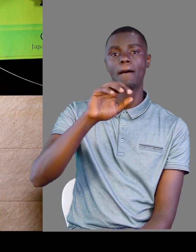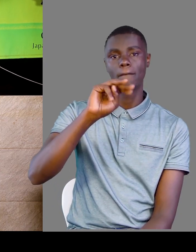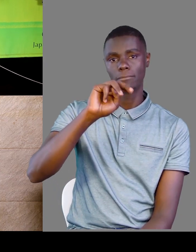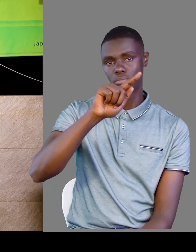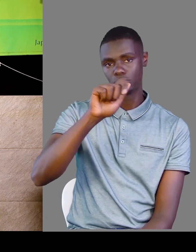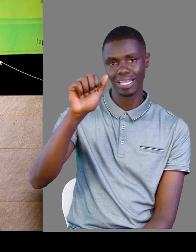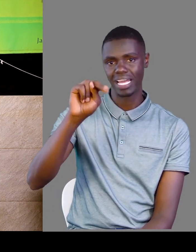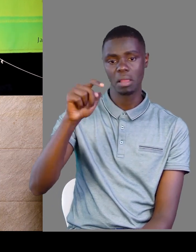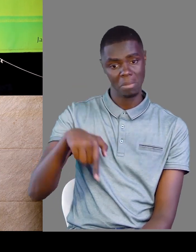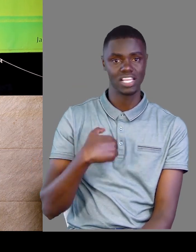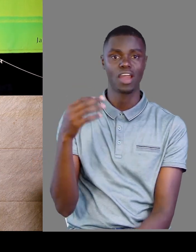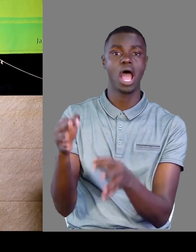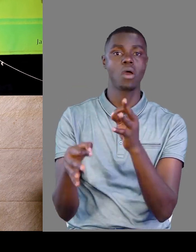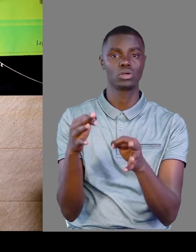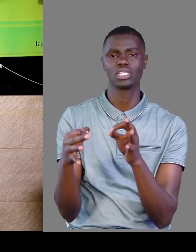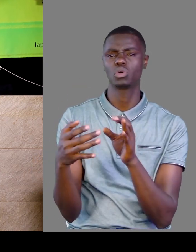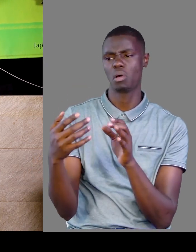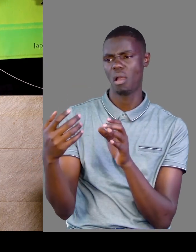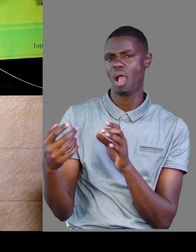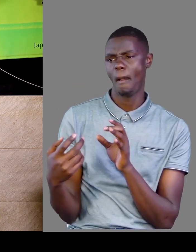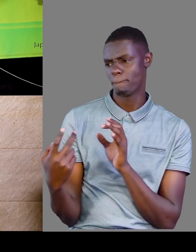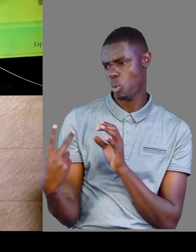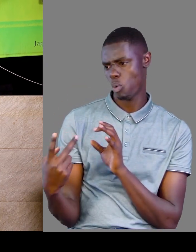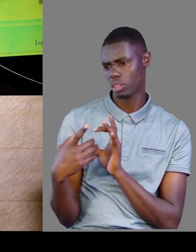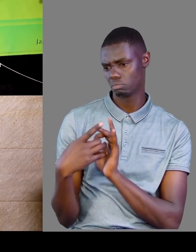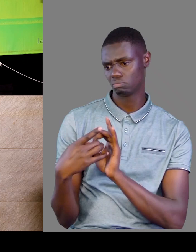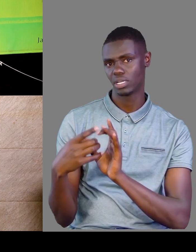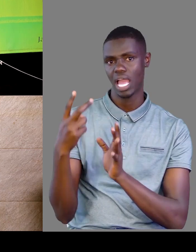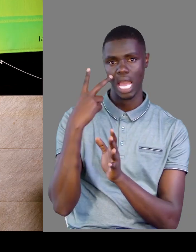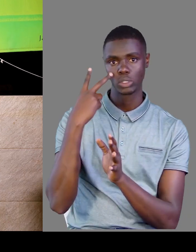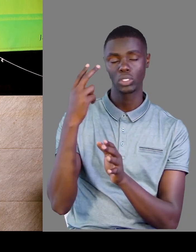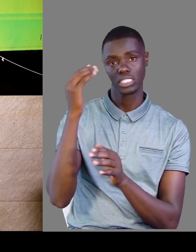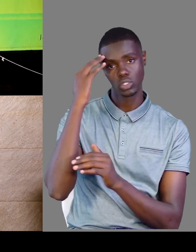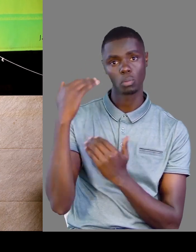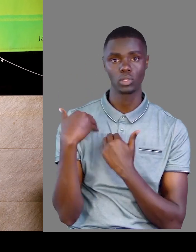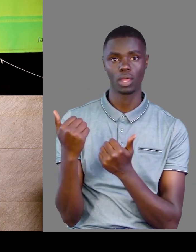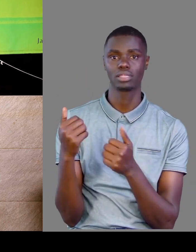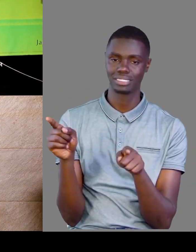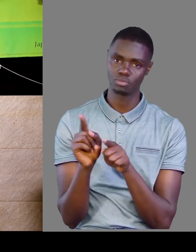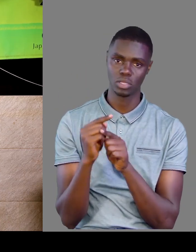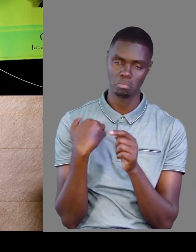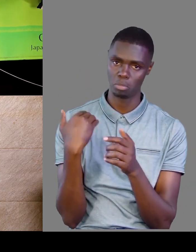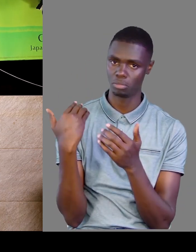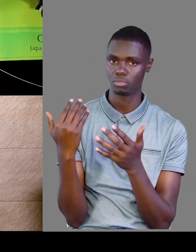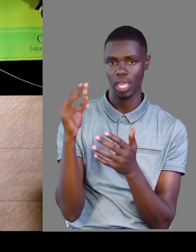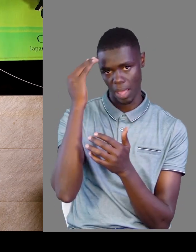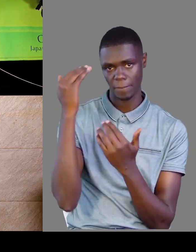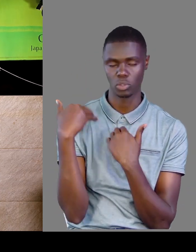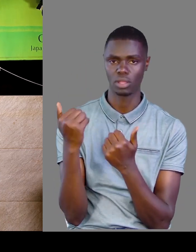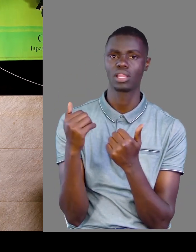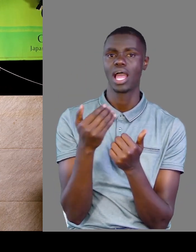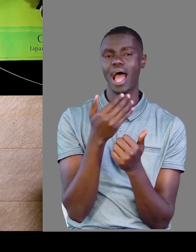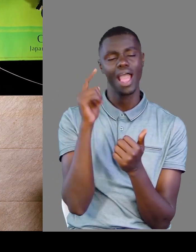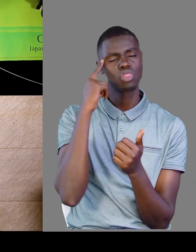long time. So we've been keeping in touch, and I saw he is into mental health right now, and so am I. And I thought it